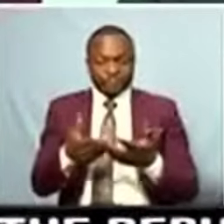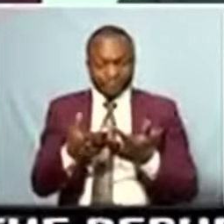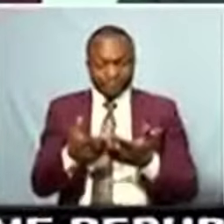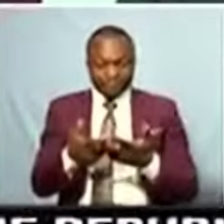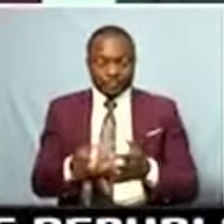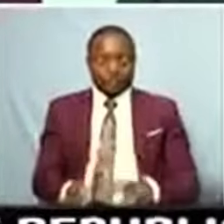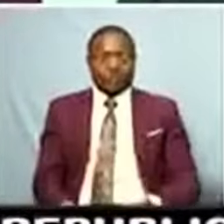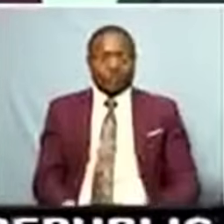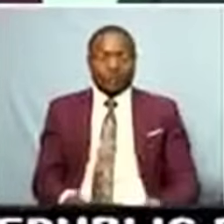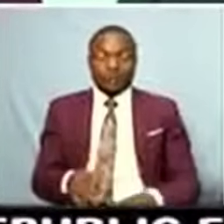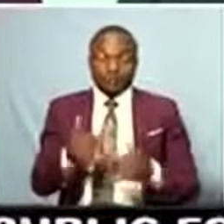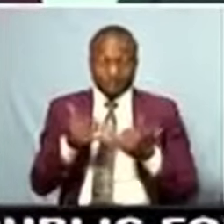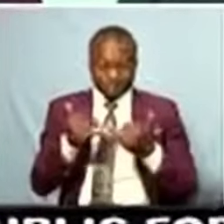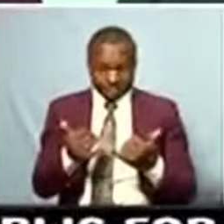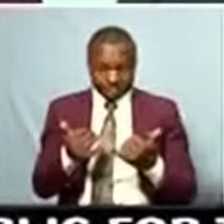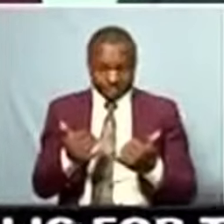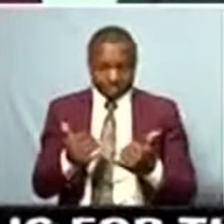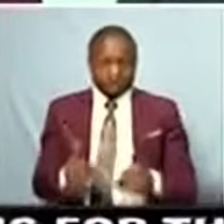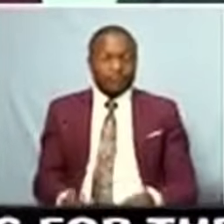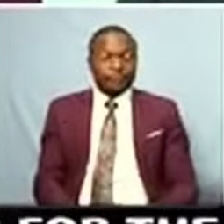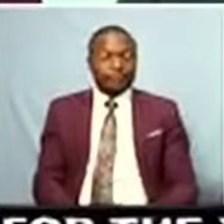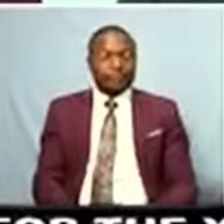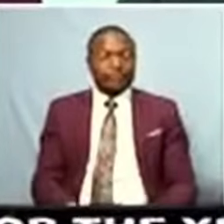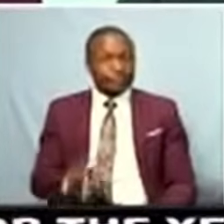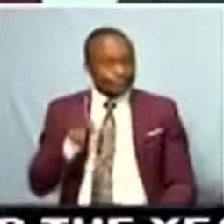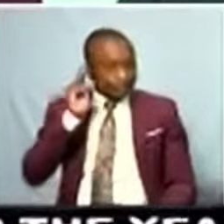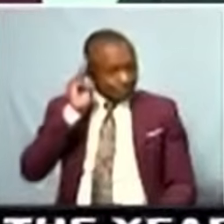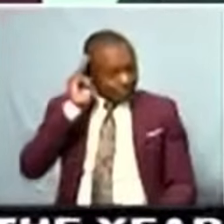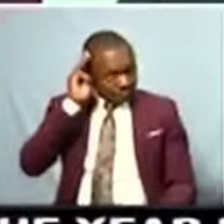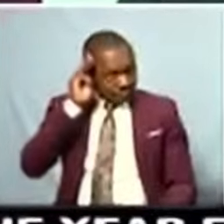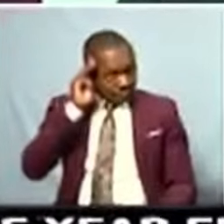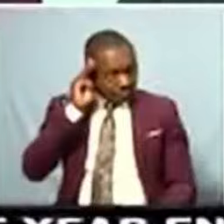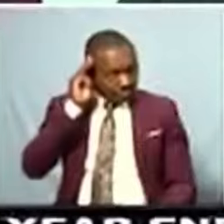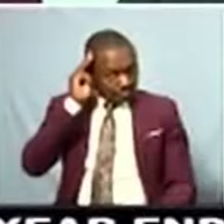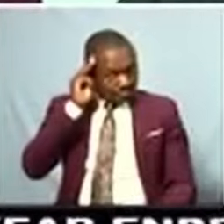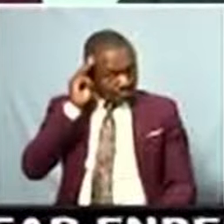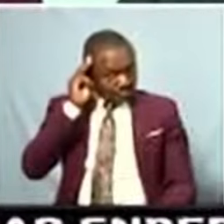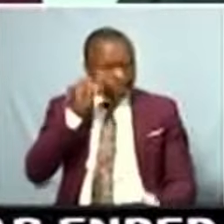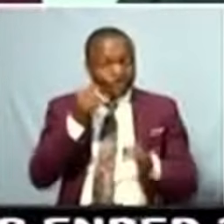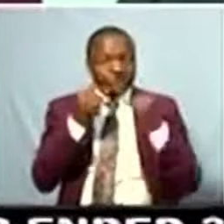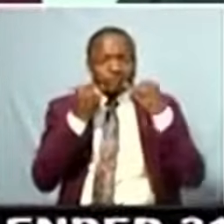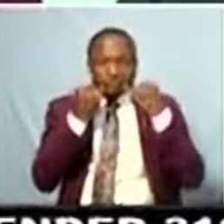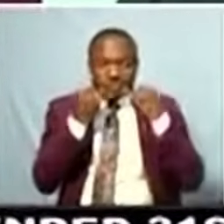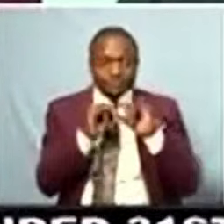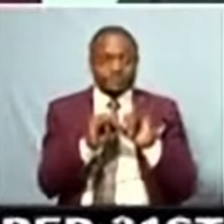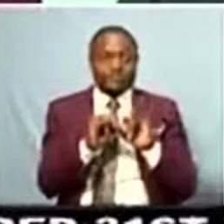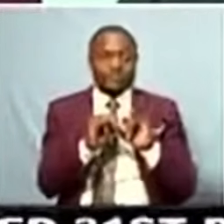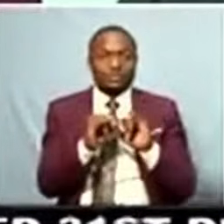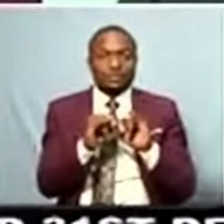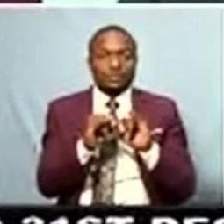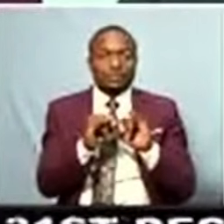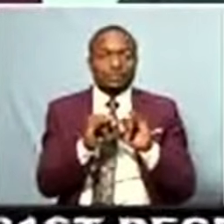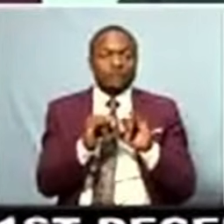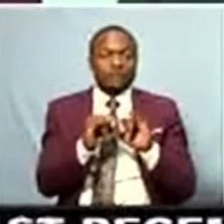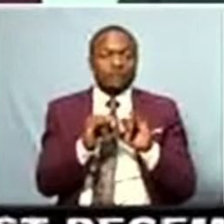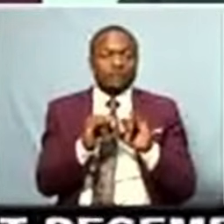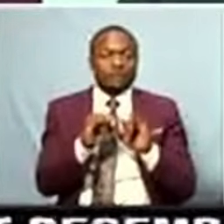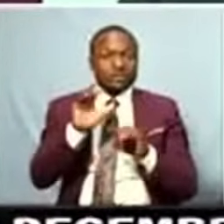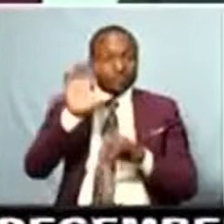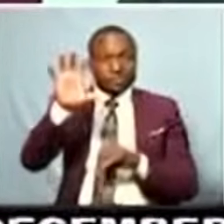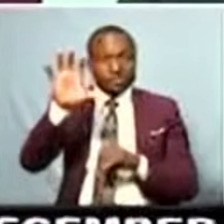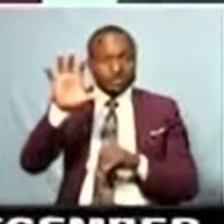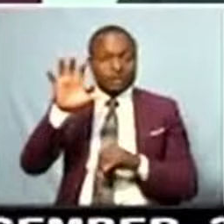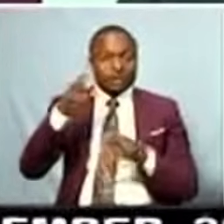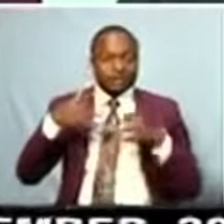As it stands now, the ministry has informed the Provincial Health Office that